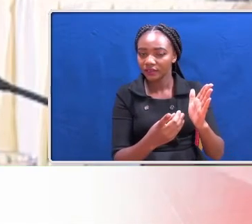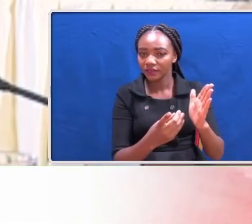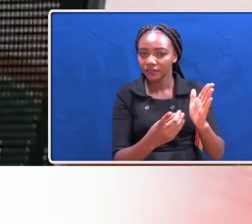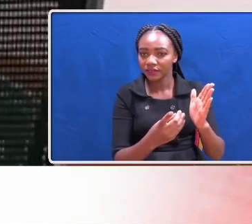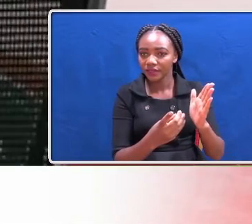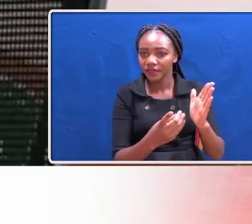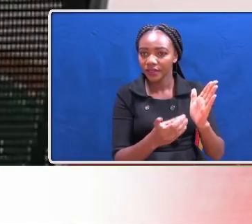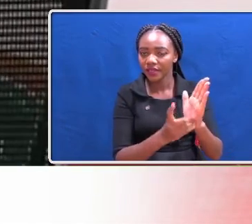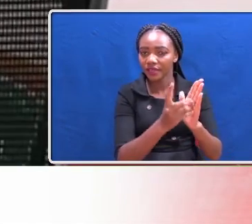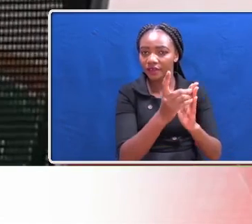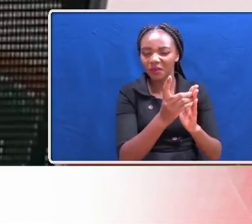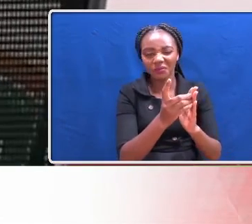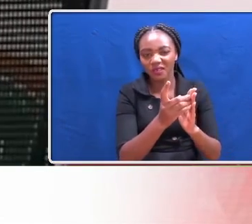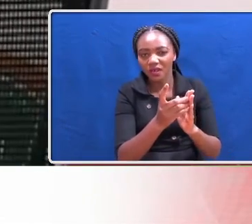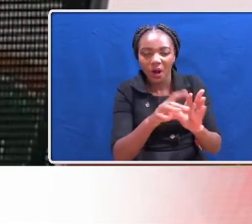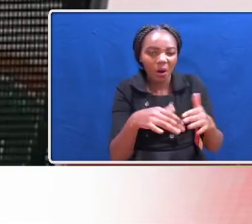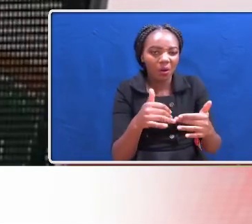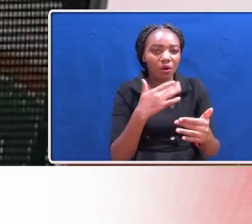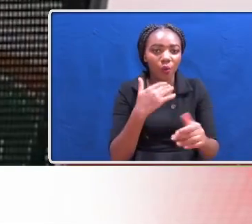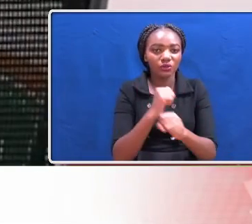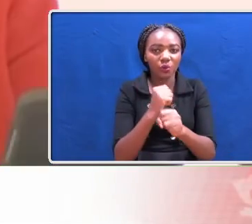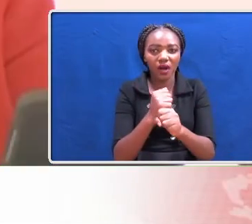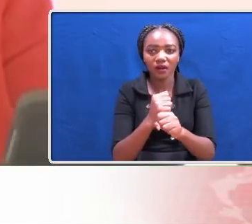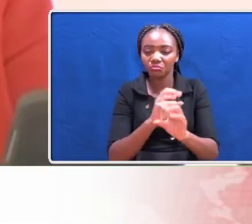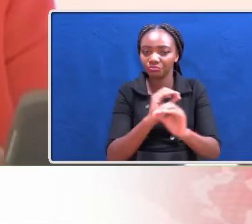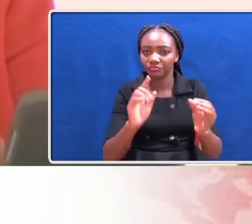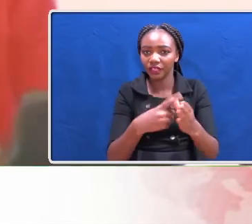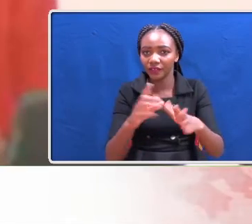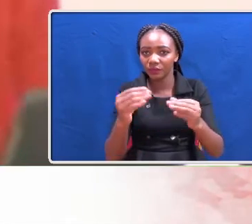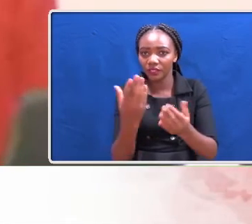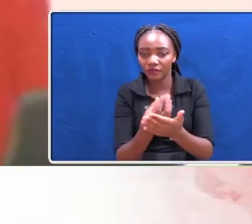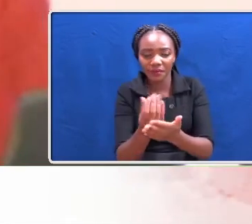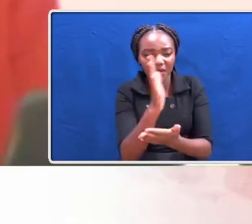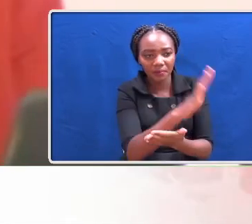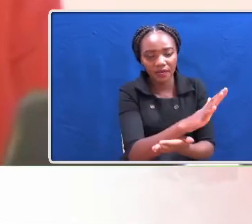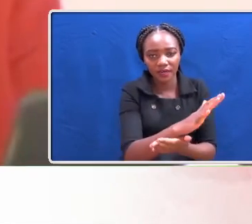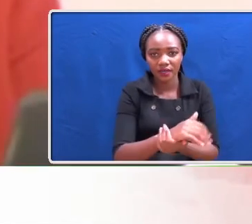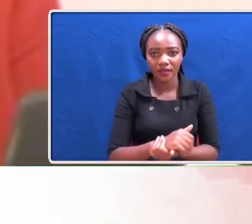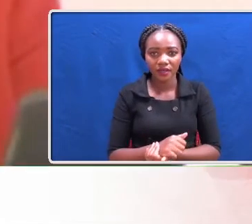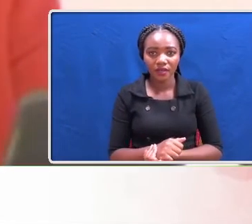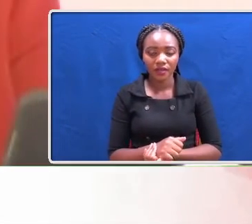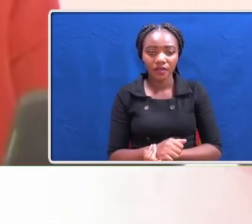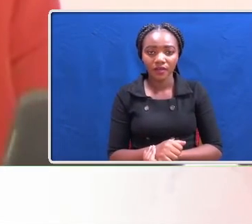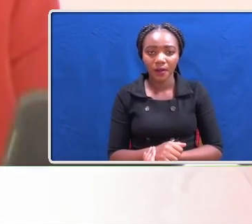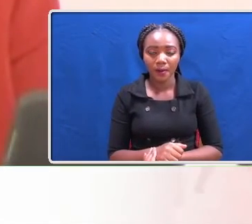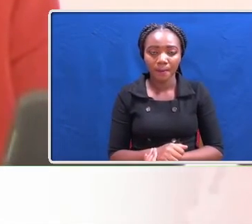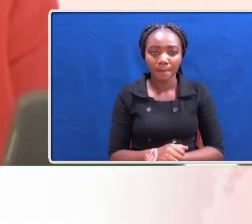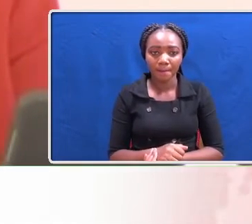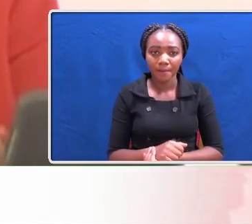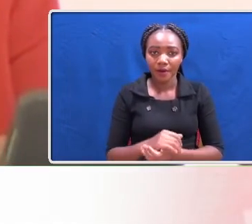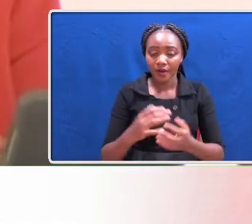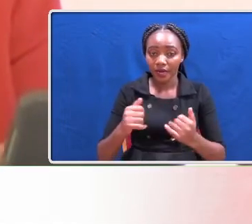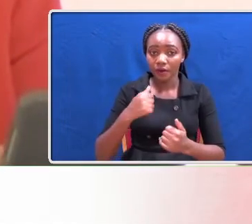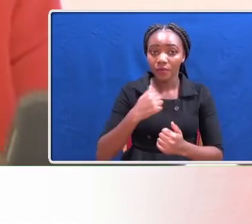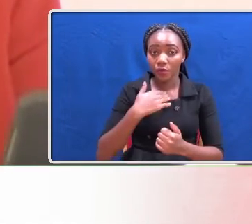he didn't want to work on it, and we gave the money back for the book. You think it was an omission, and are you acknowledging that? Because I would like to know whether you